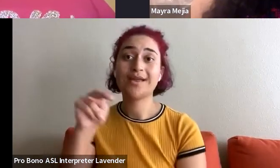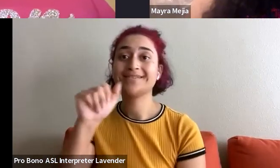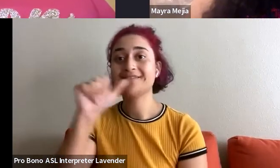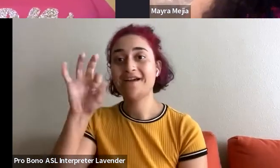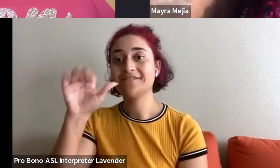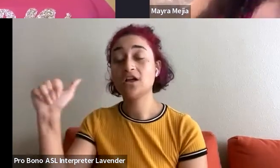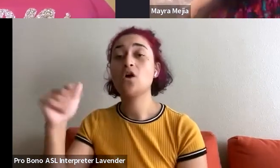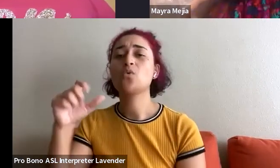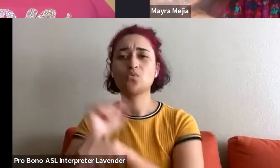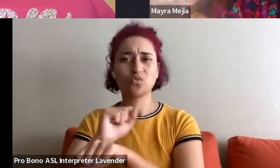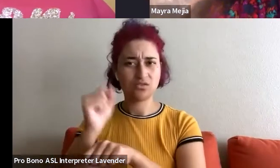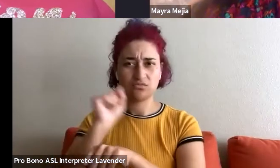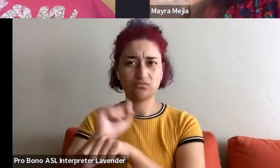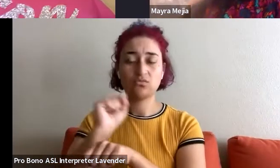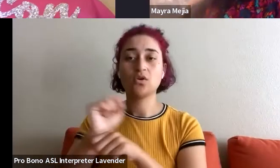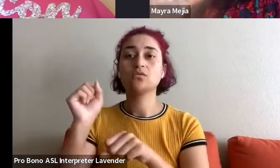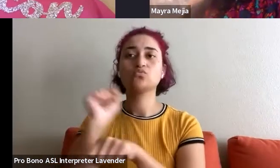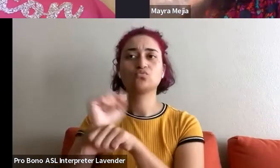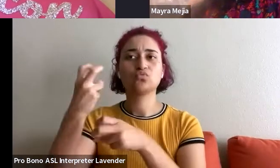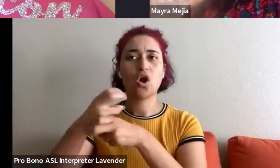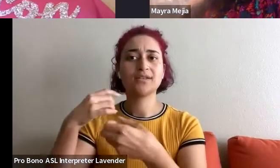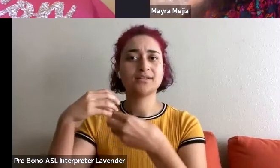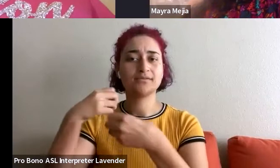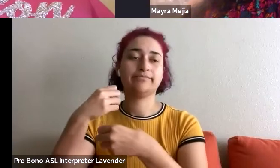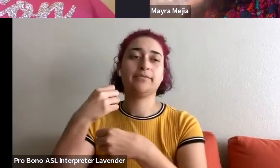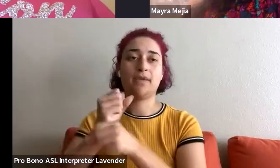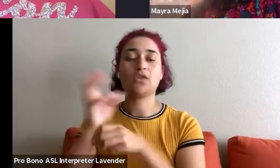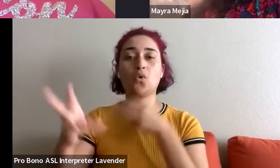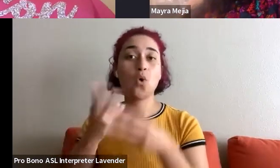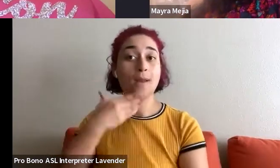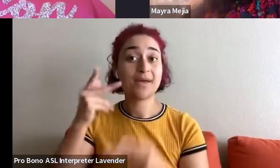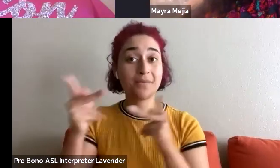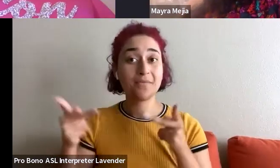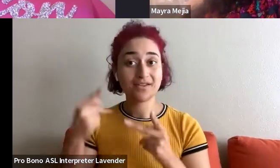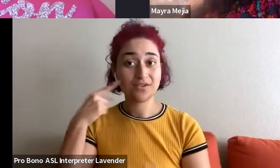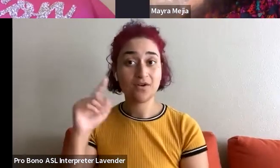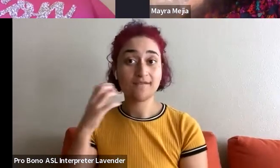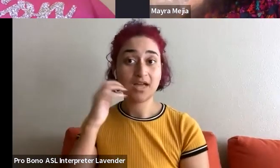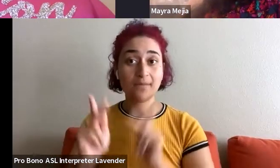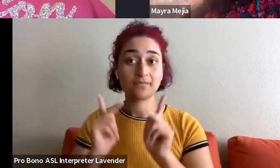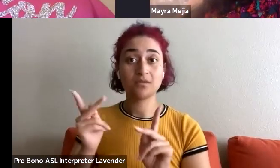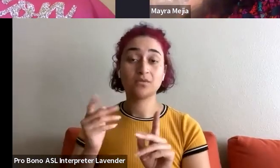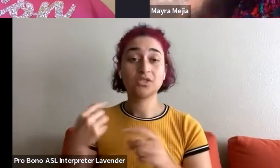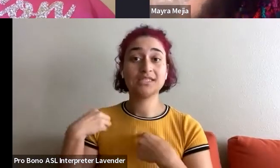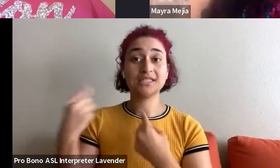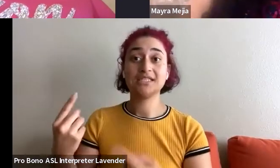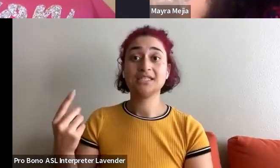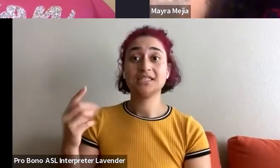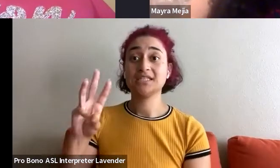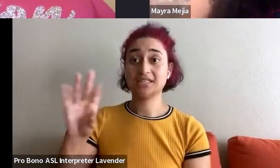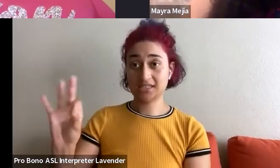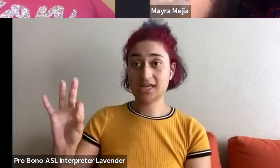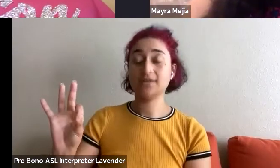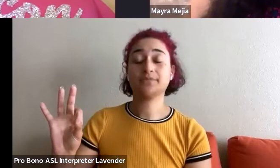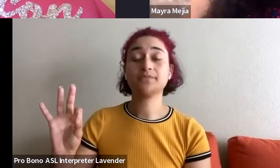people since 1969. We do that work through education, advocacy,